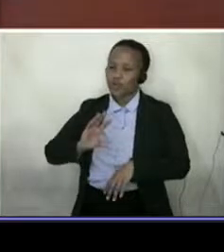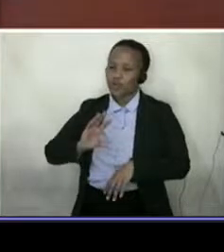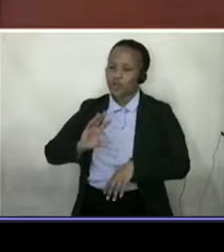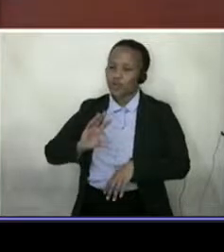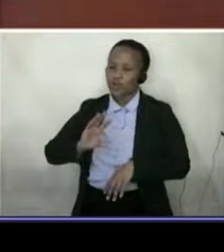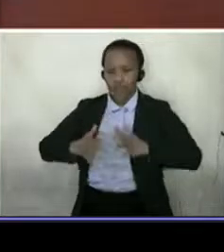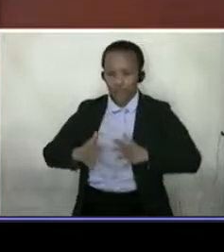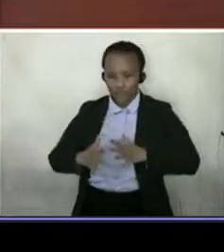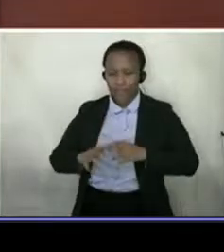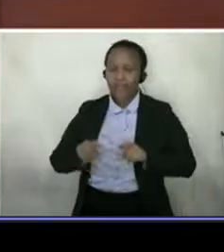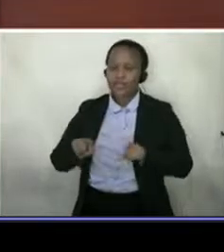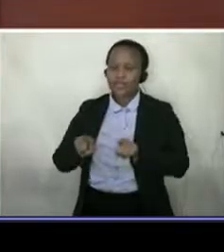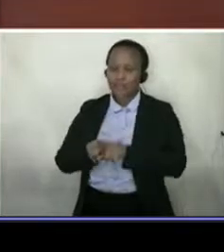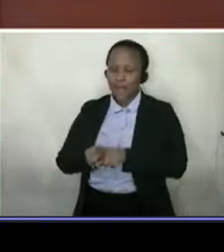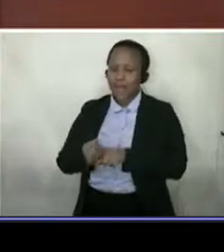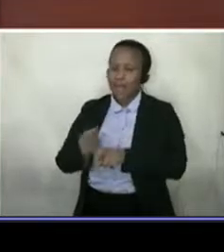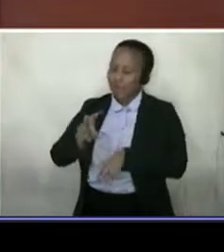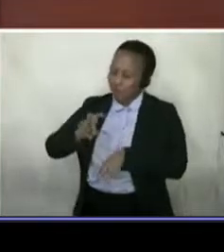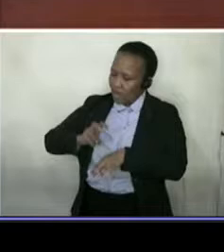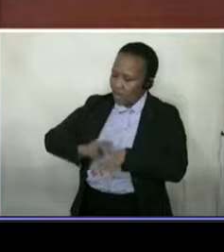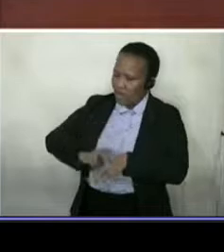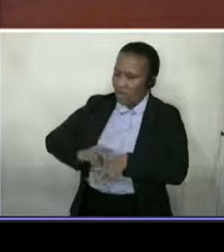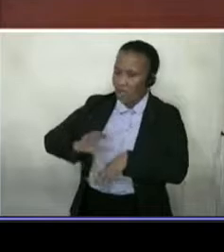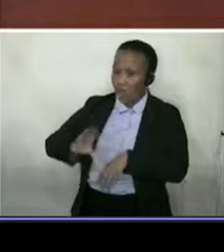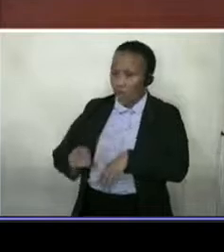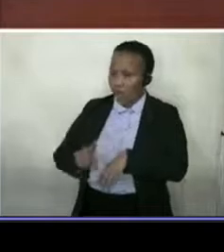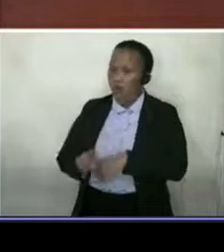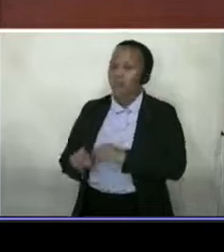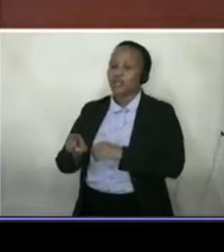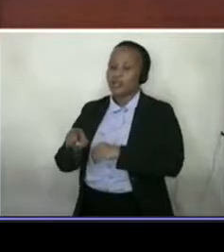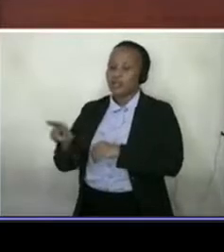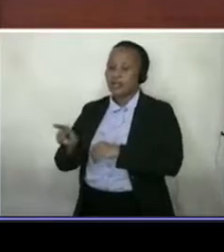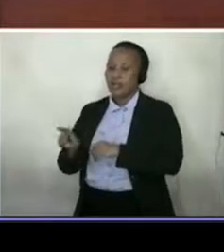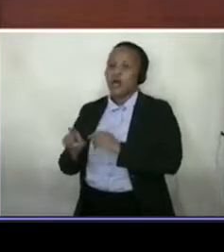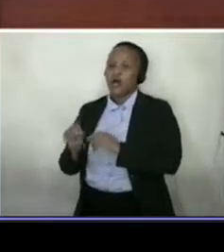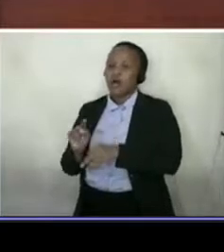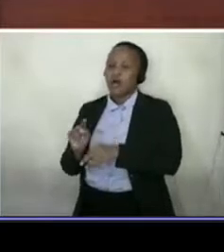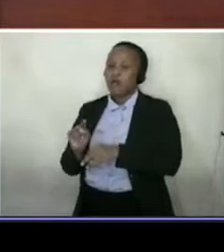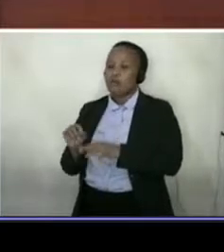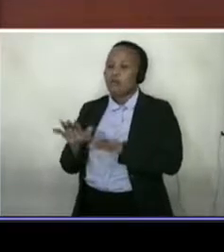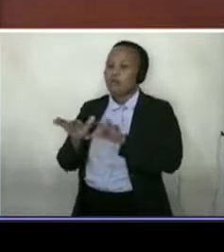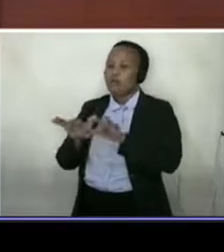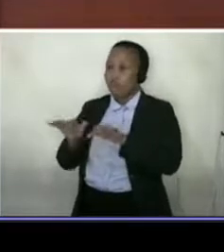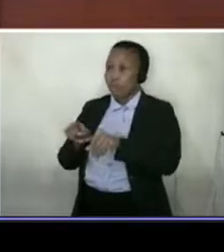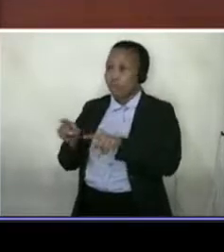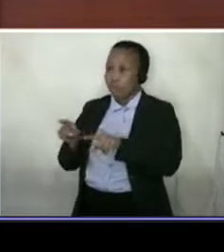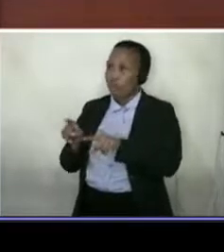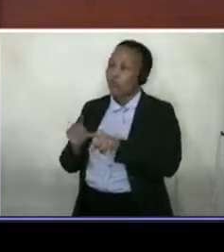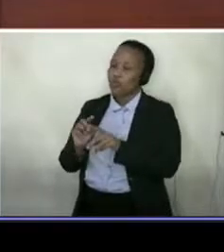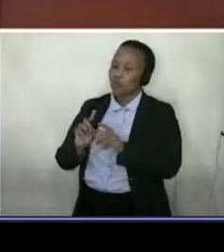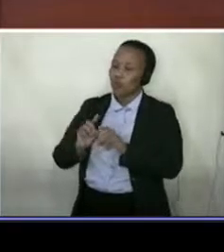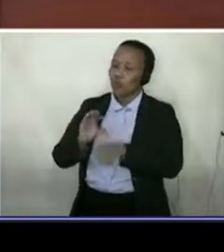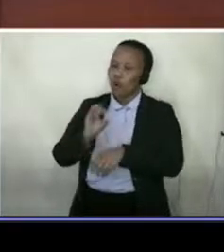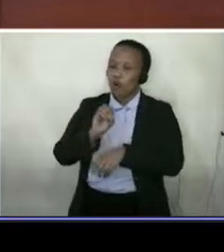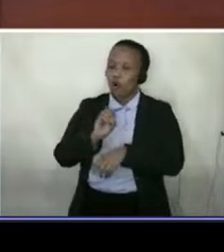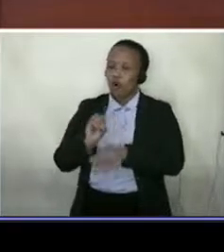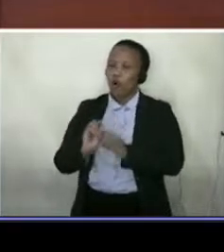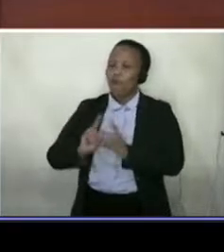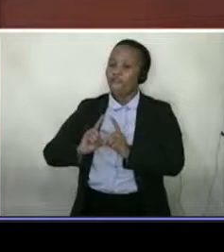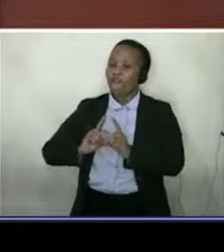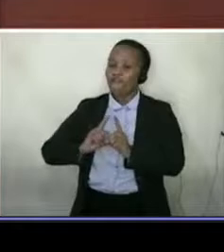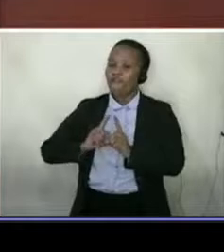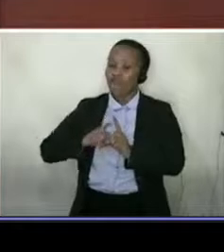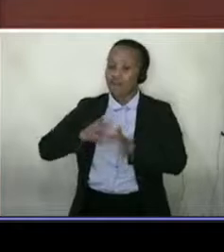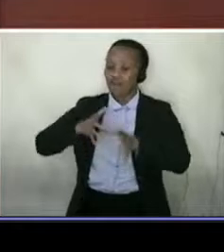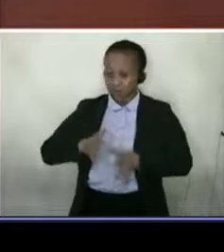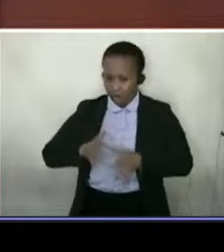to books offenders. This is what the Auditor General raised in respect to vote 3 and vote 5. On vote